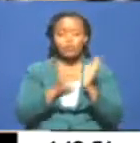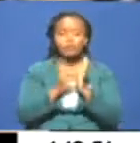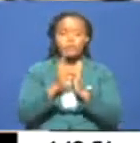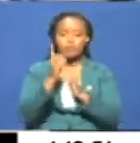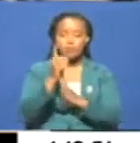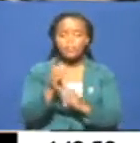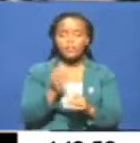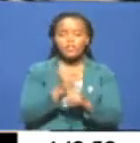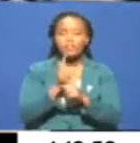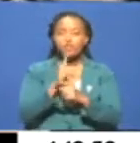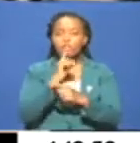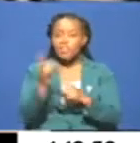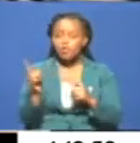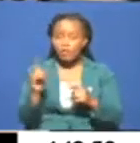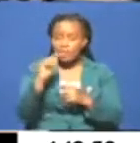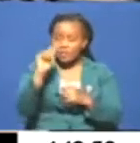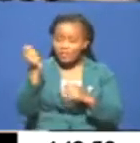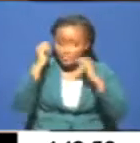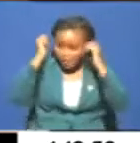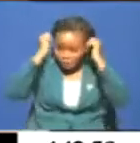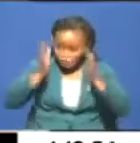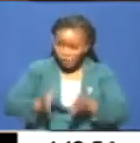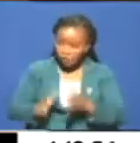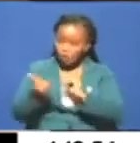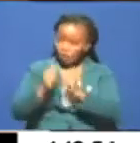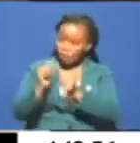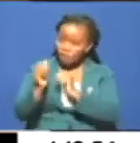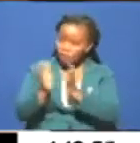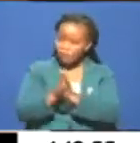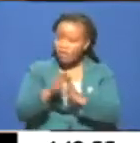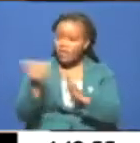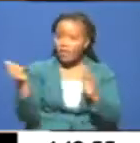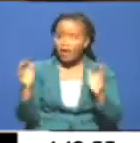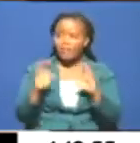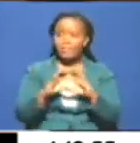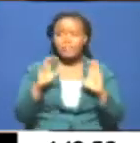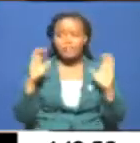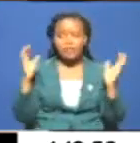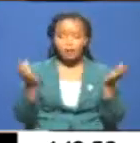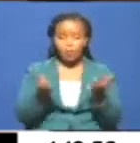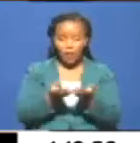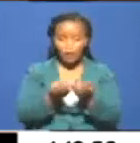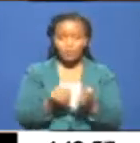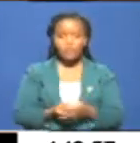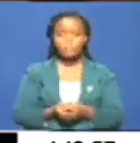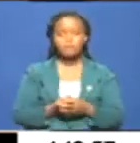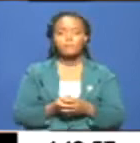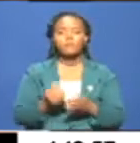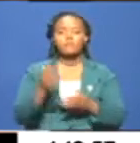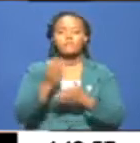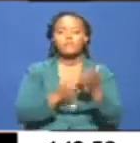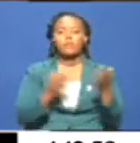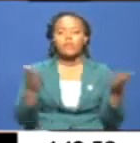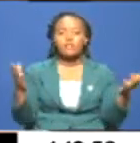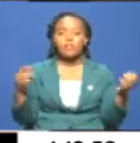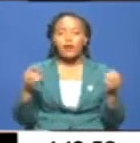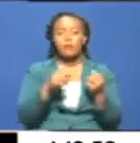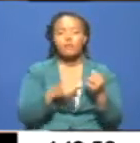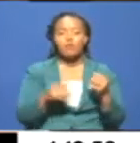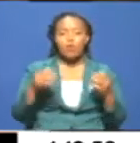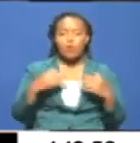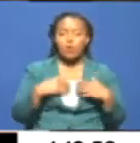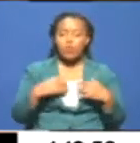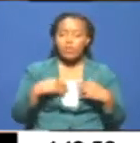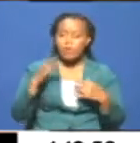students are able to compete with their peers around the world. At the sub-counties, we have the optic fiber moving across all